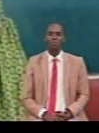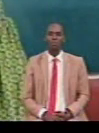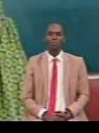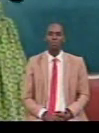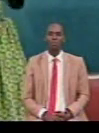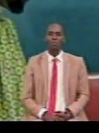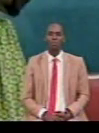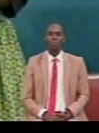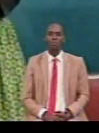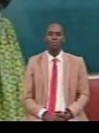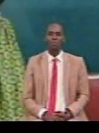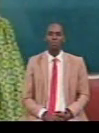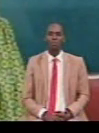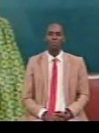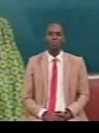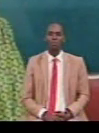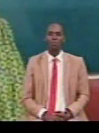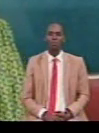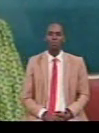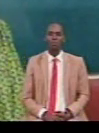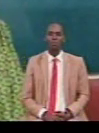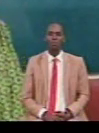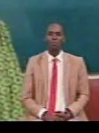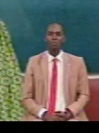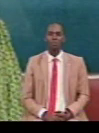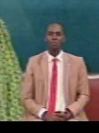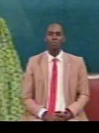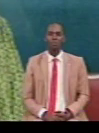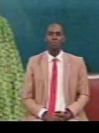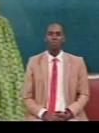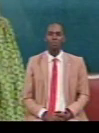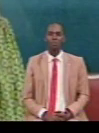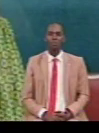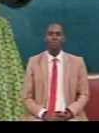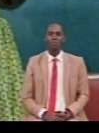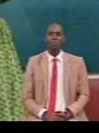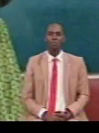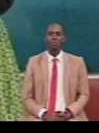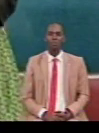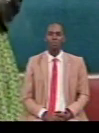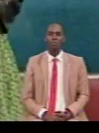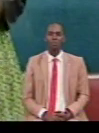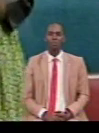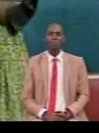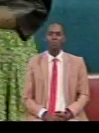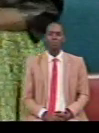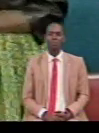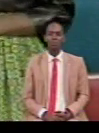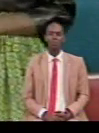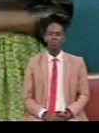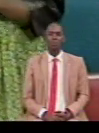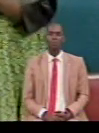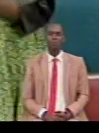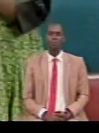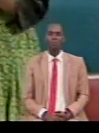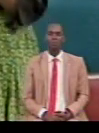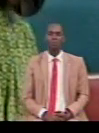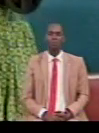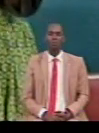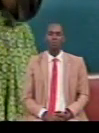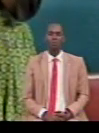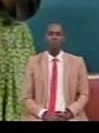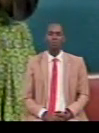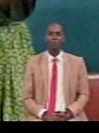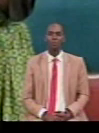fine mfumini yoko. Ifyo mule inga na openi. Mbwele yoko mfumine. Nali mwale mwona tichipu. Pantu nshale enda